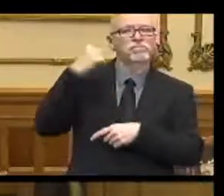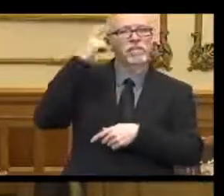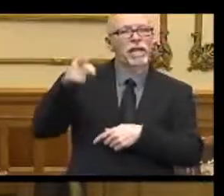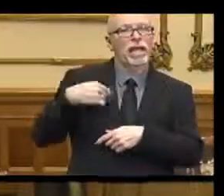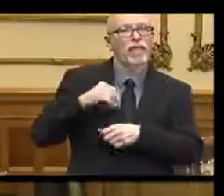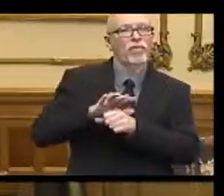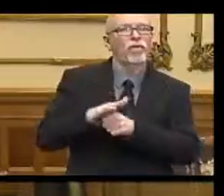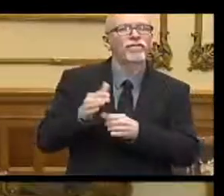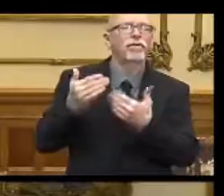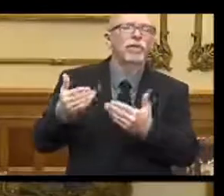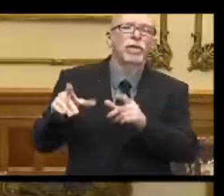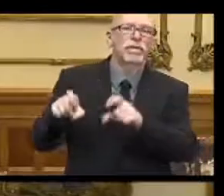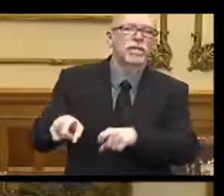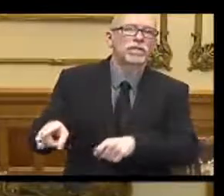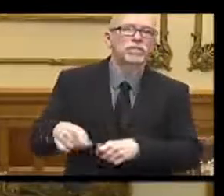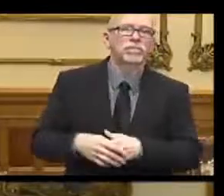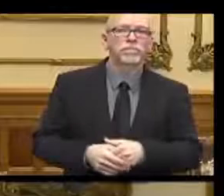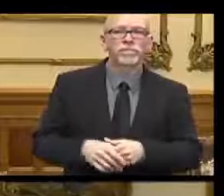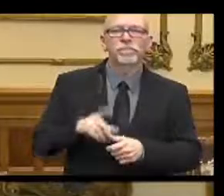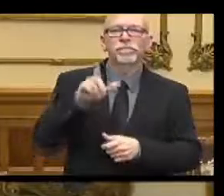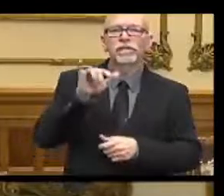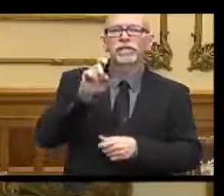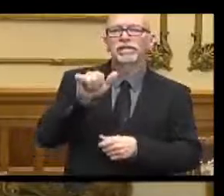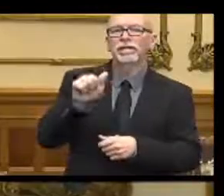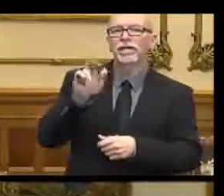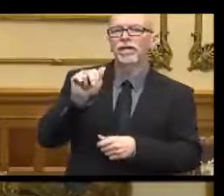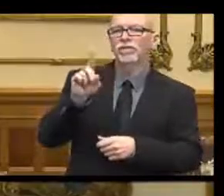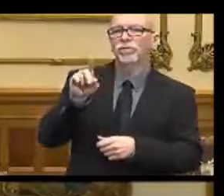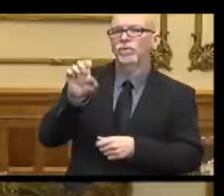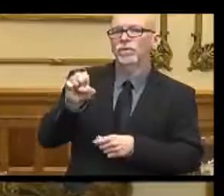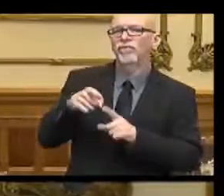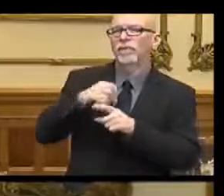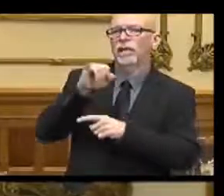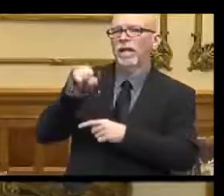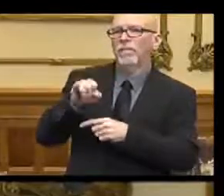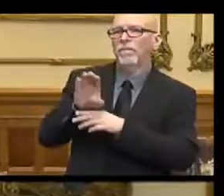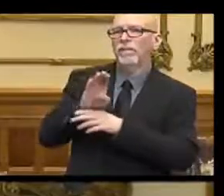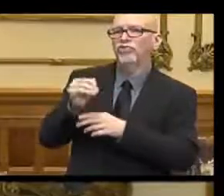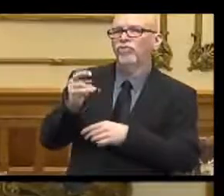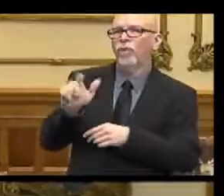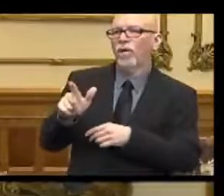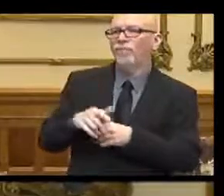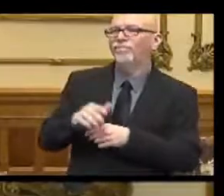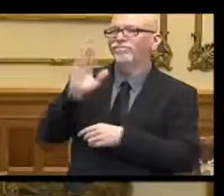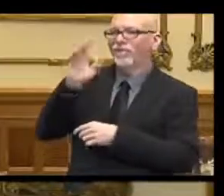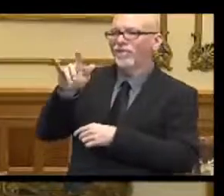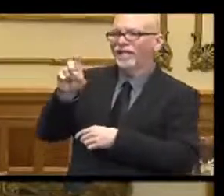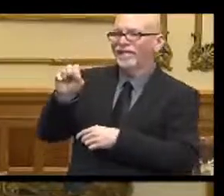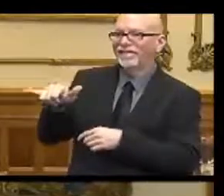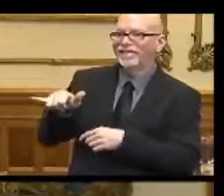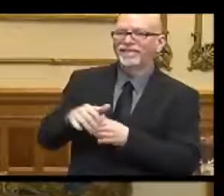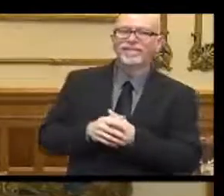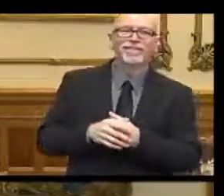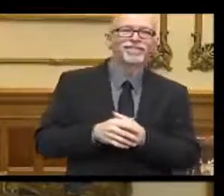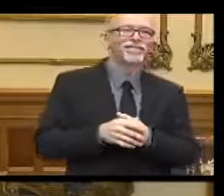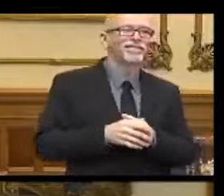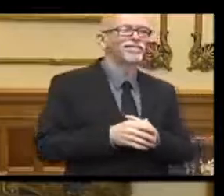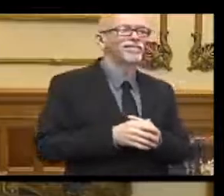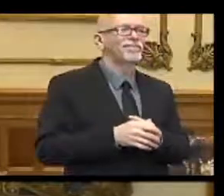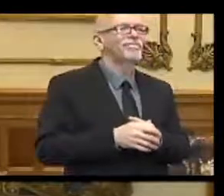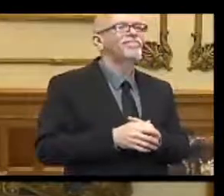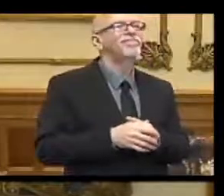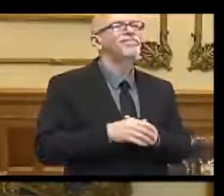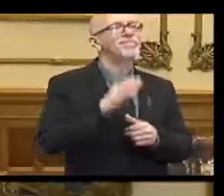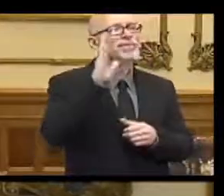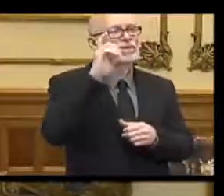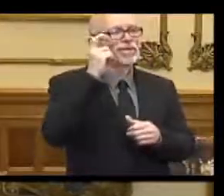please test. Lindsay Doty, the Indianapolis Business Journal. Good afternoon, Lindsay. Good